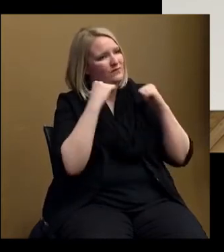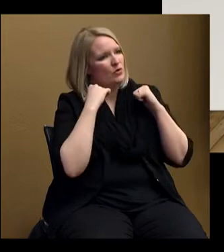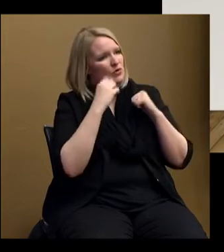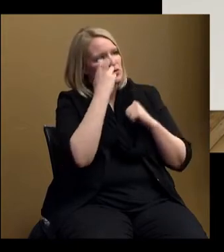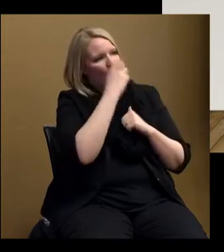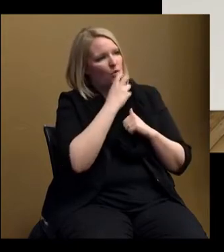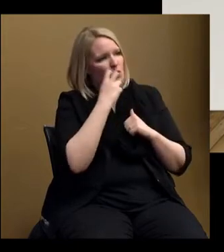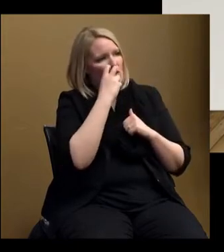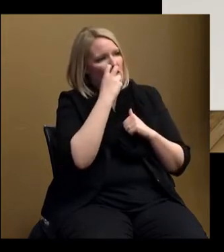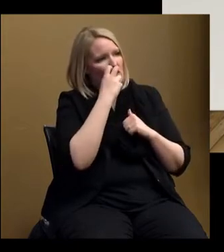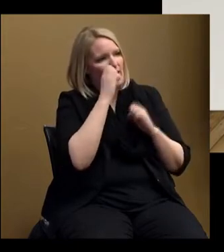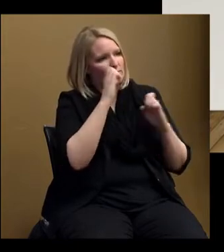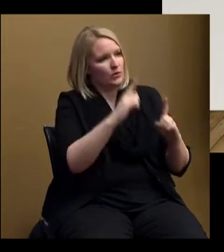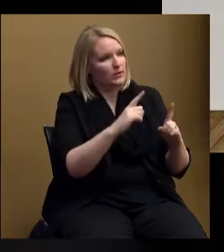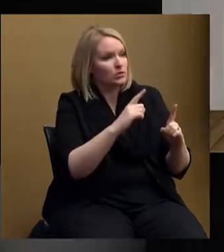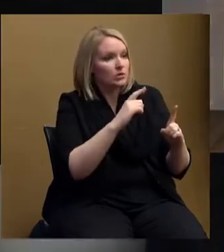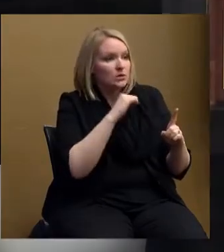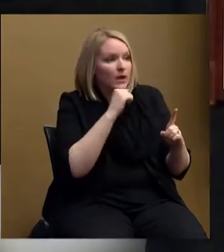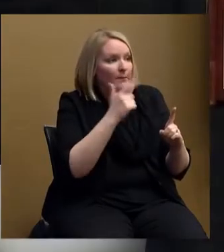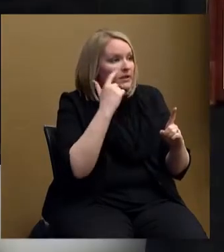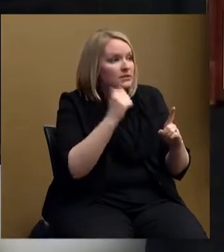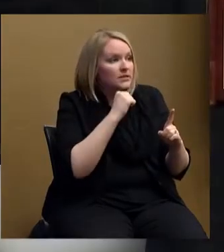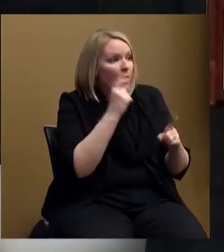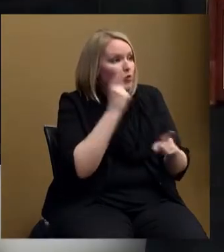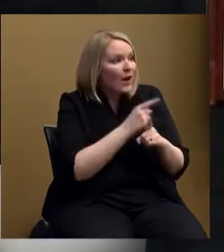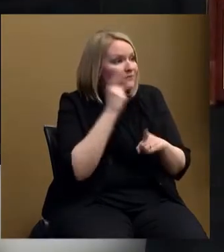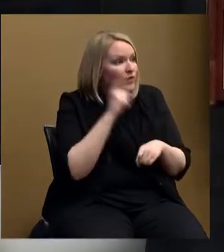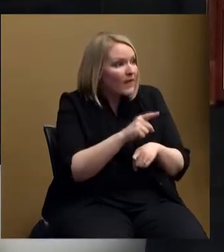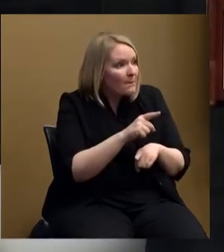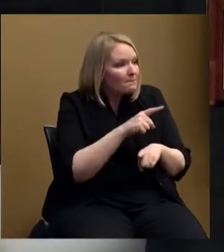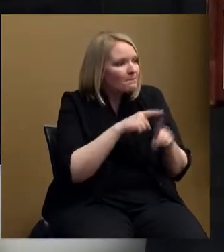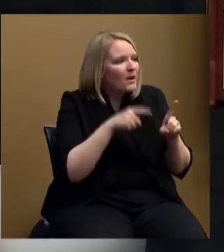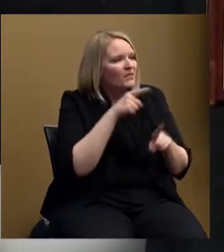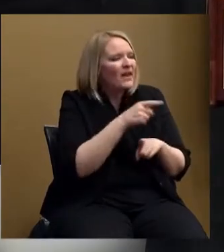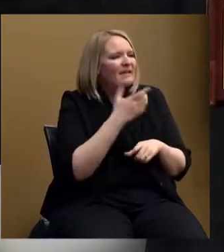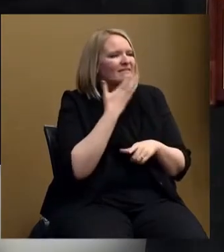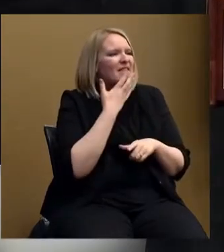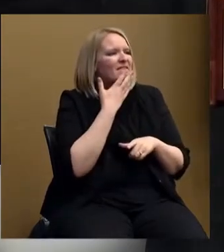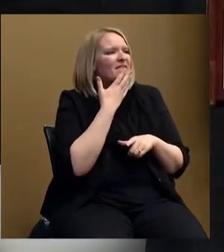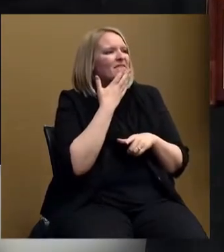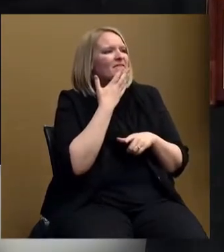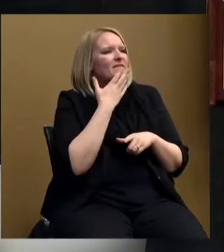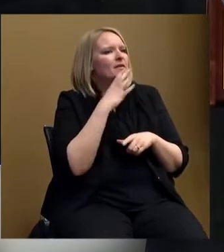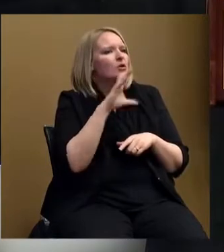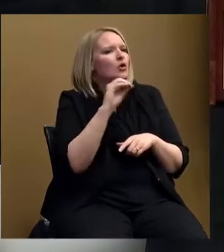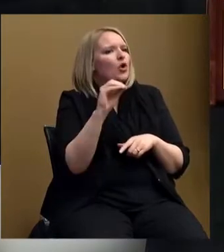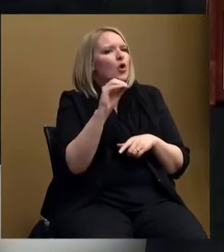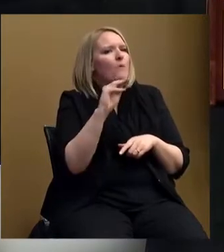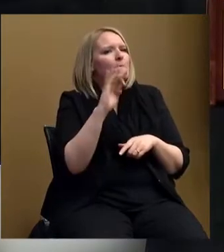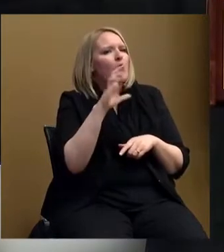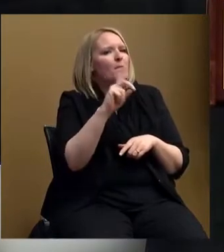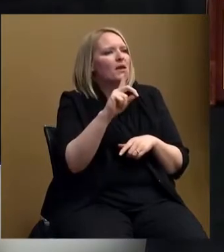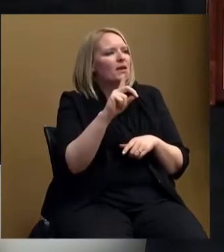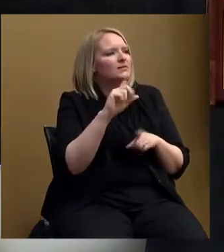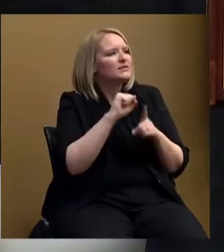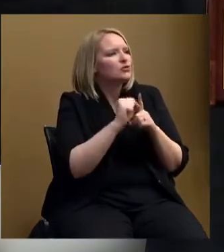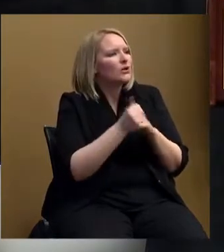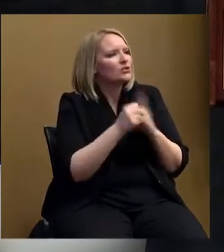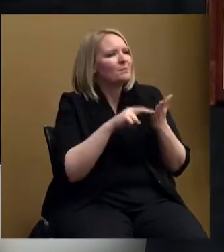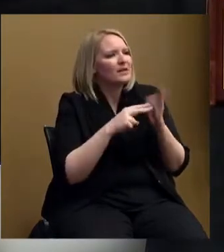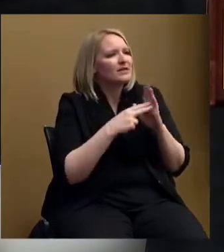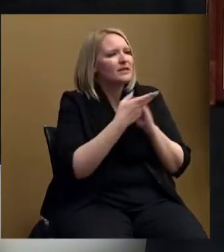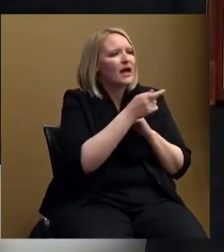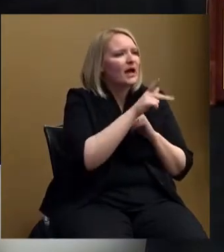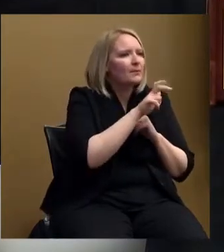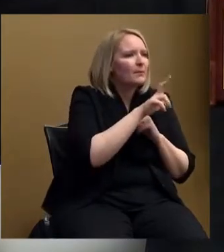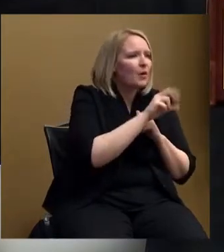oral education not because it's not the right mode for them, but because they have comorbid conditions that are making them either hypo